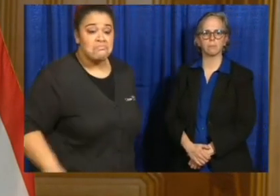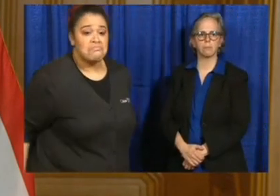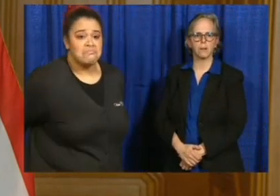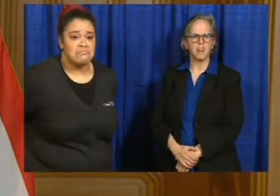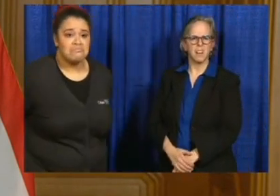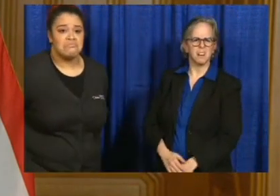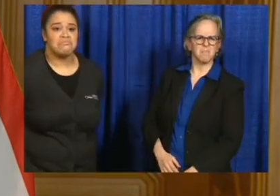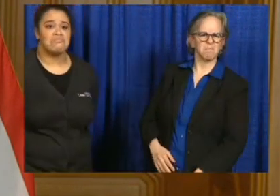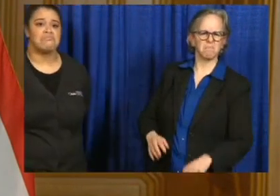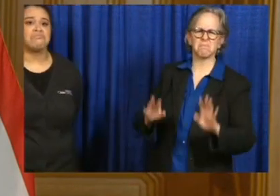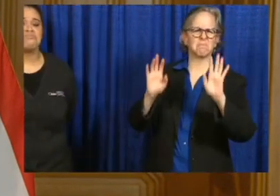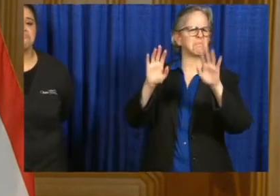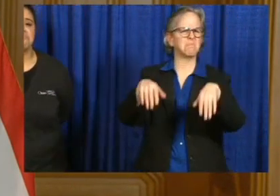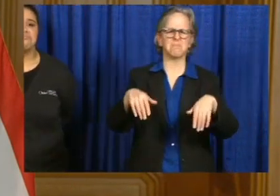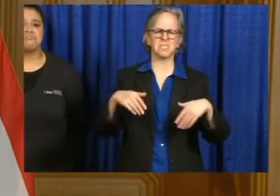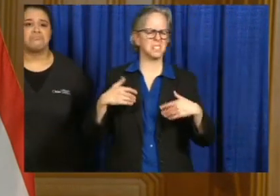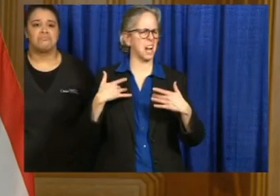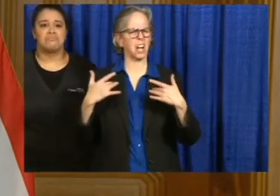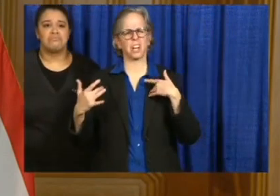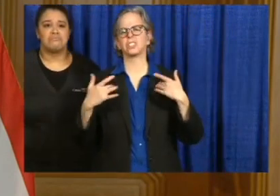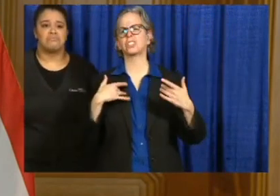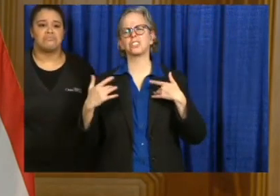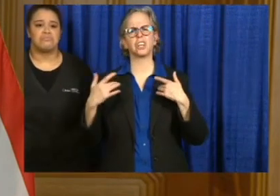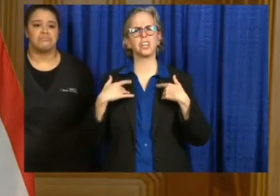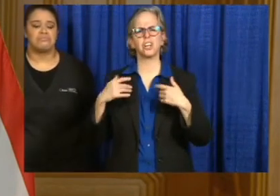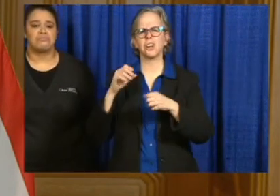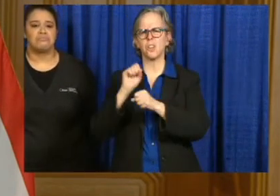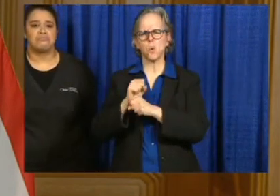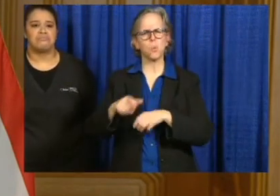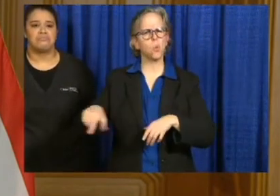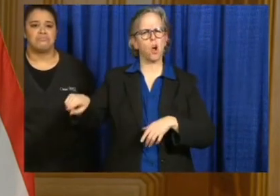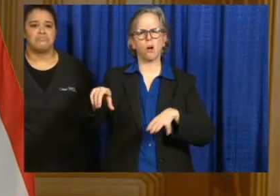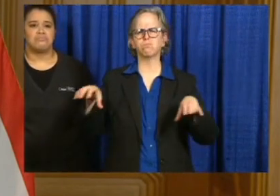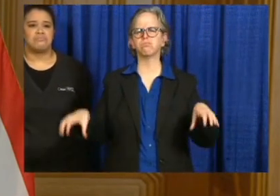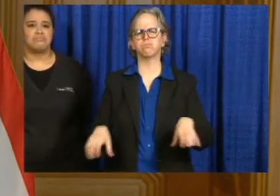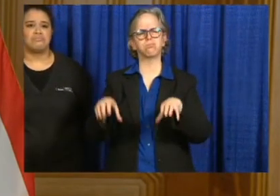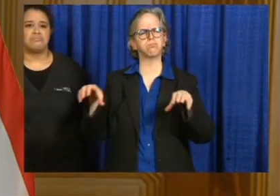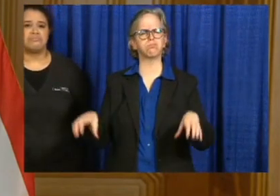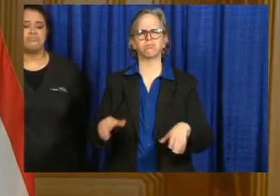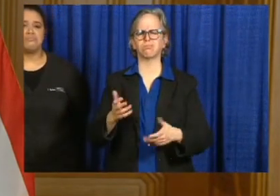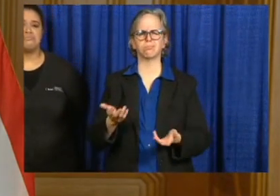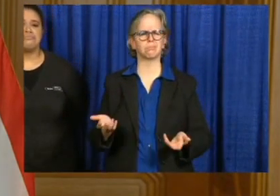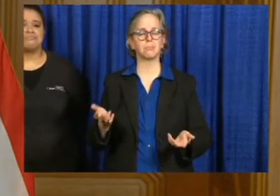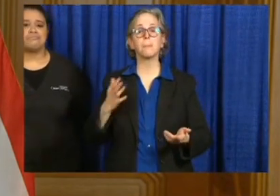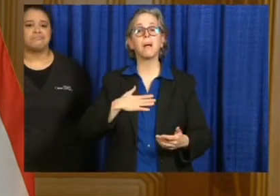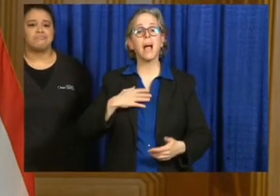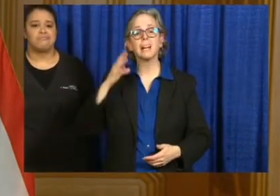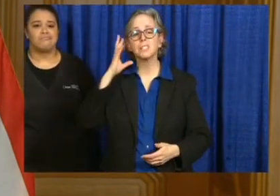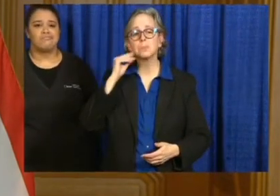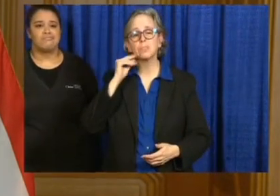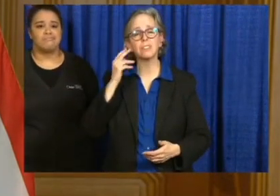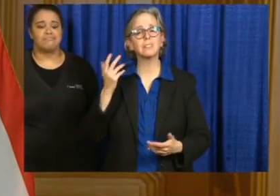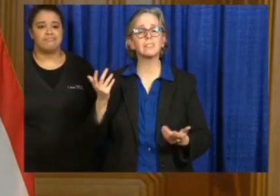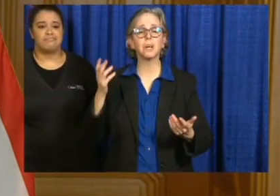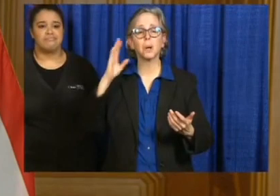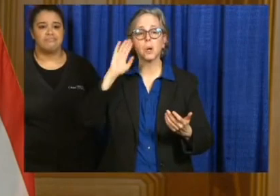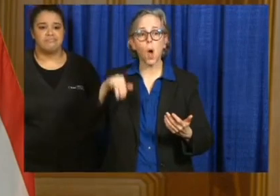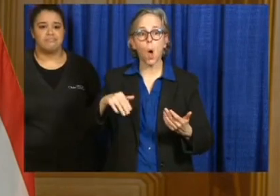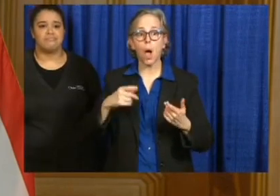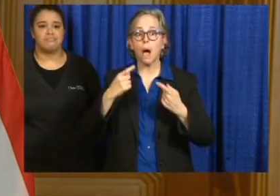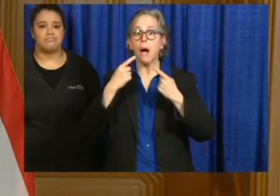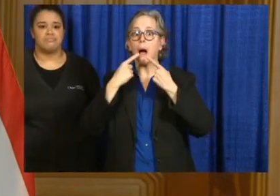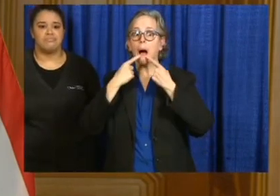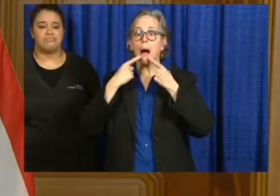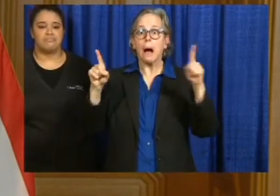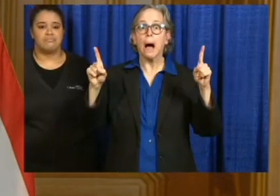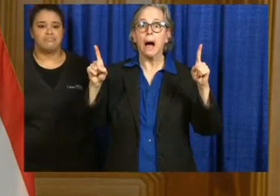through. This is sometimes when you're dealing with these specific, my experience has been when you're dealing with any kind of declaration like that,